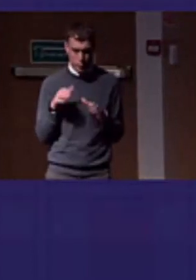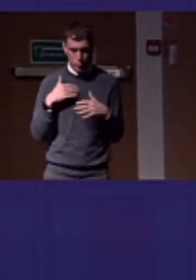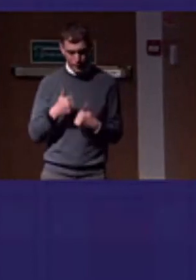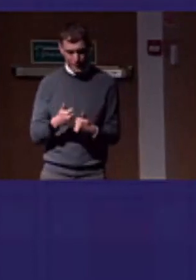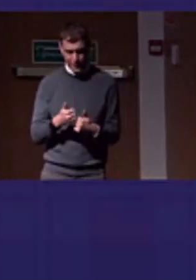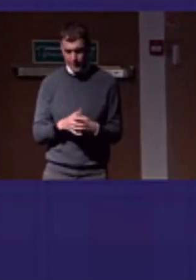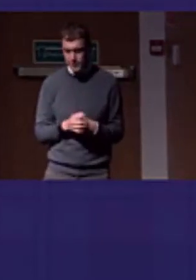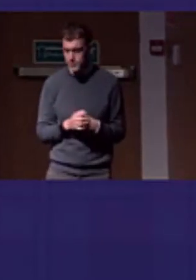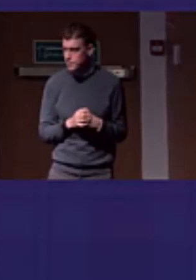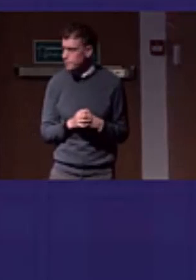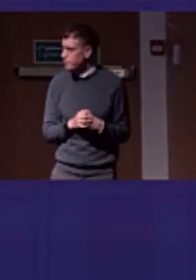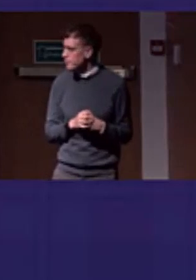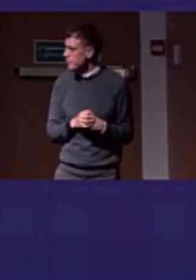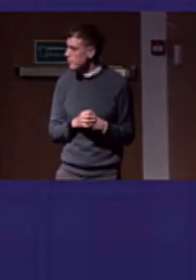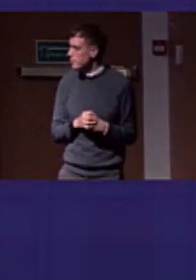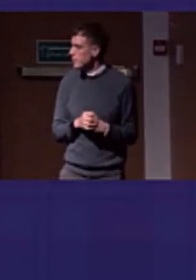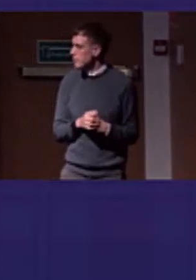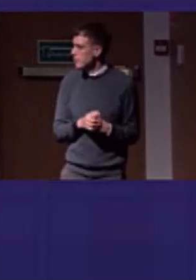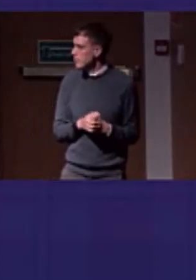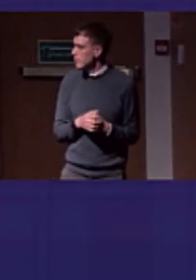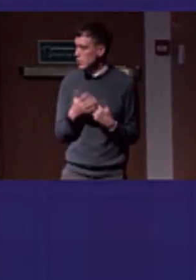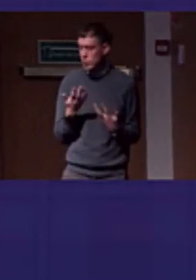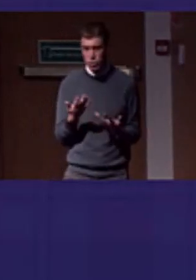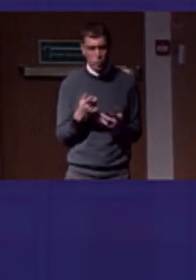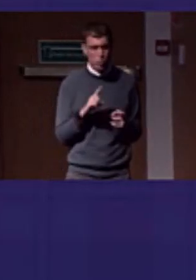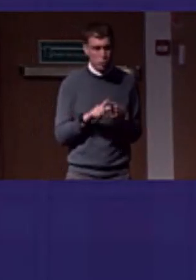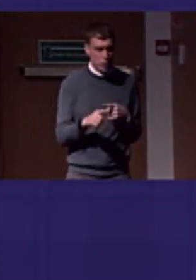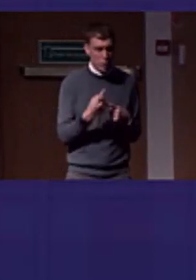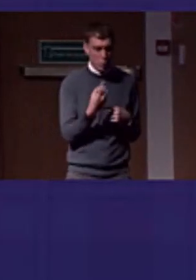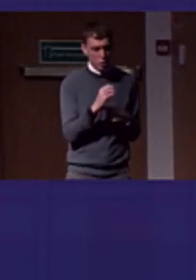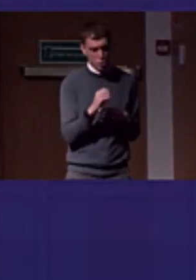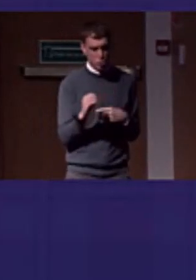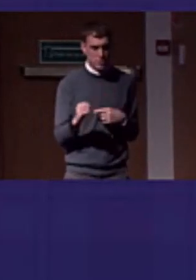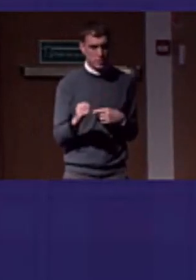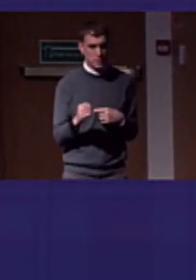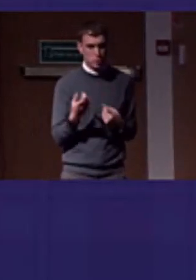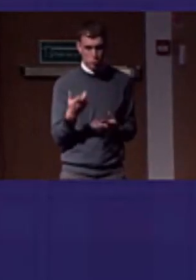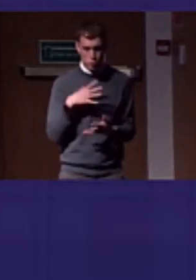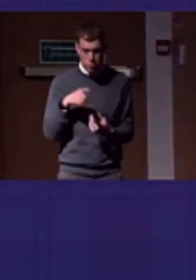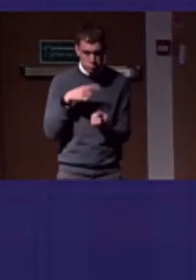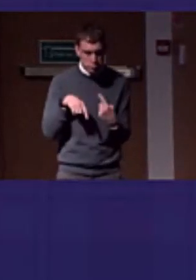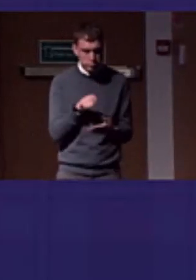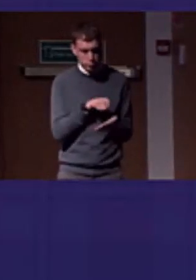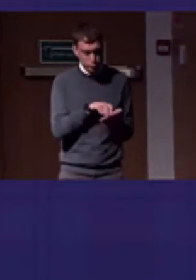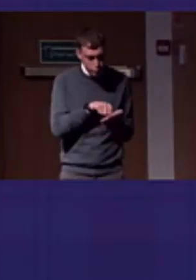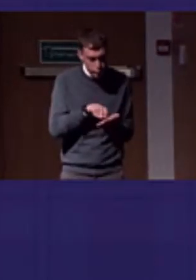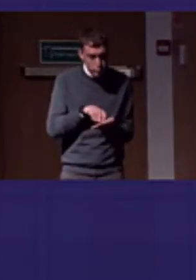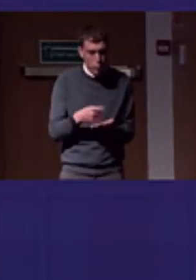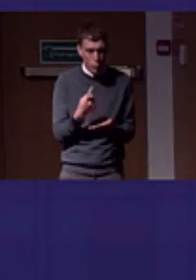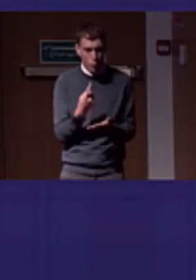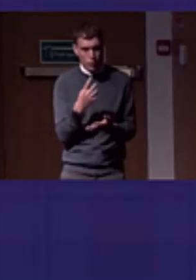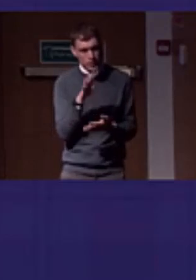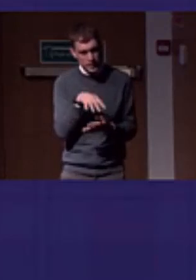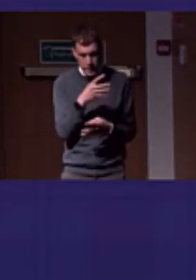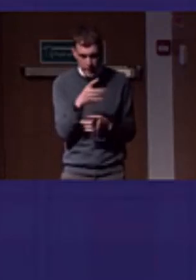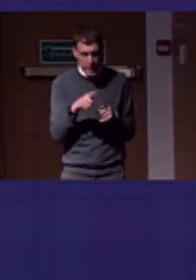100 experiments thing, which is like, okay, we're going to run 100 experiments this year. Everyone write down your experiment on this Excel